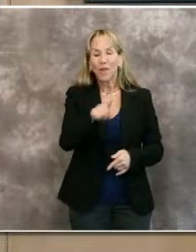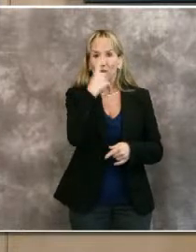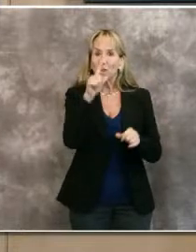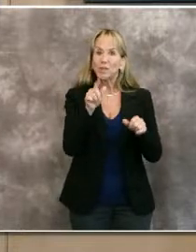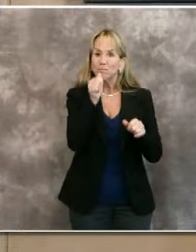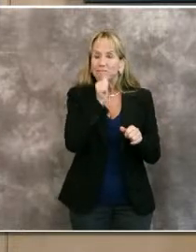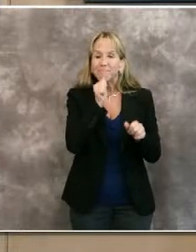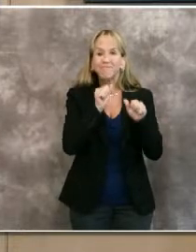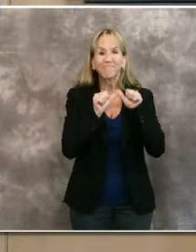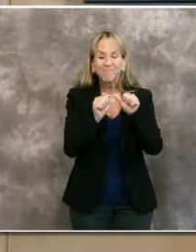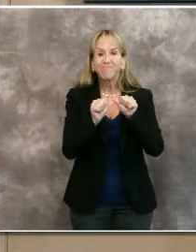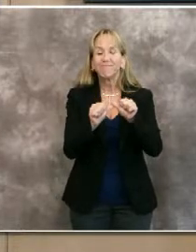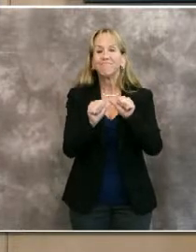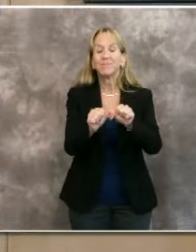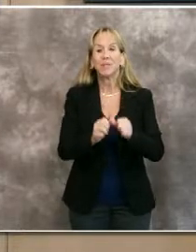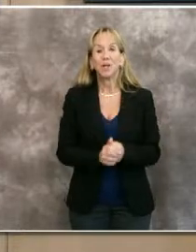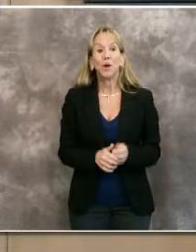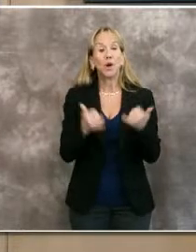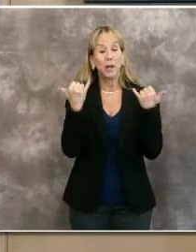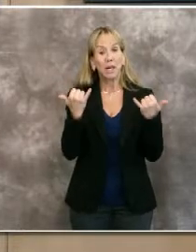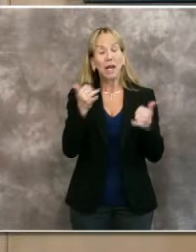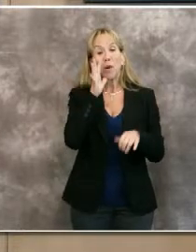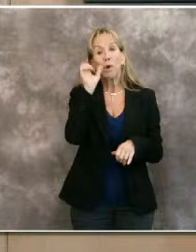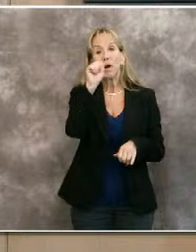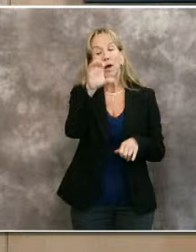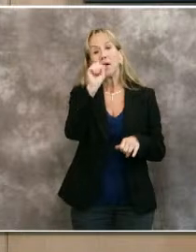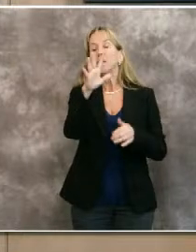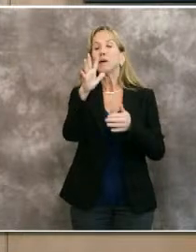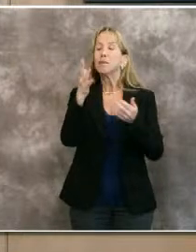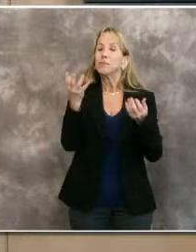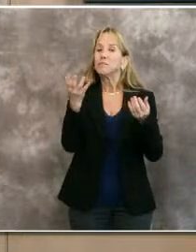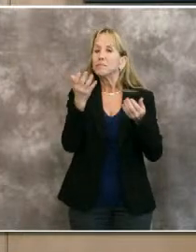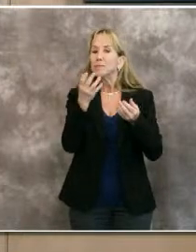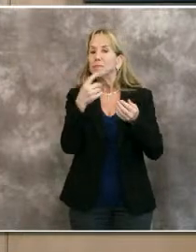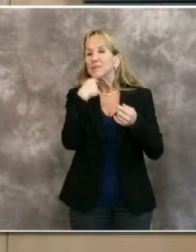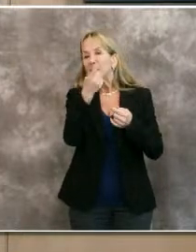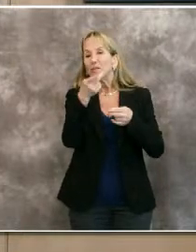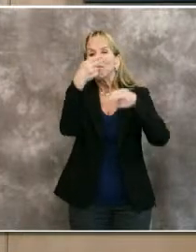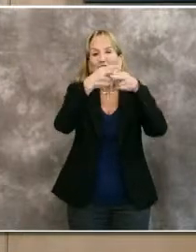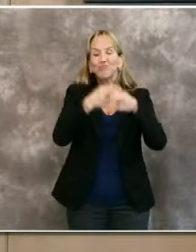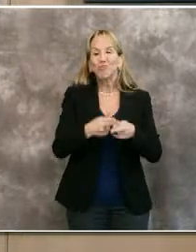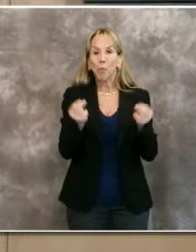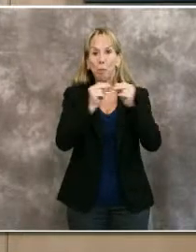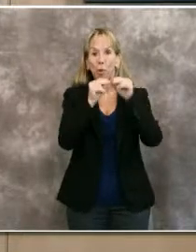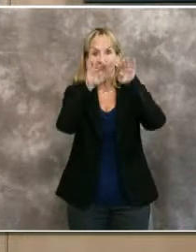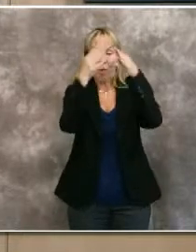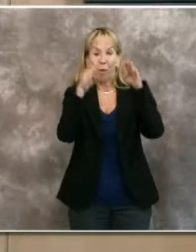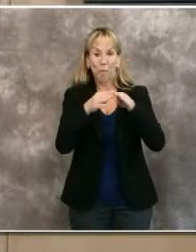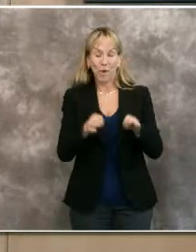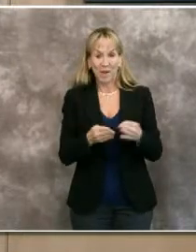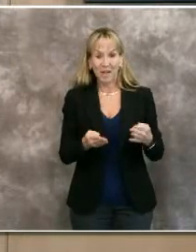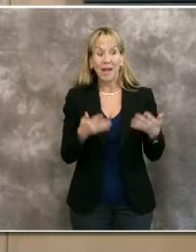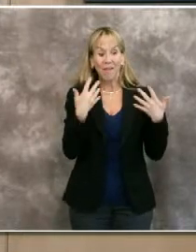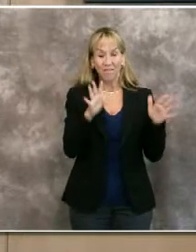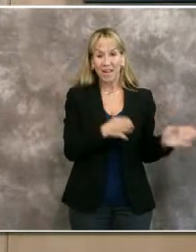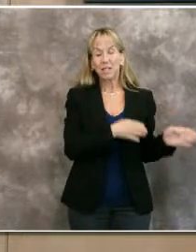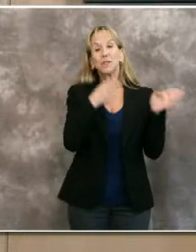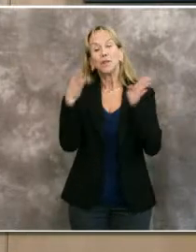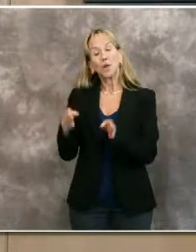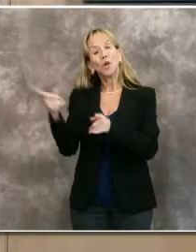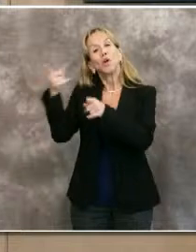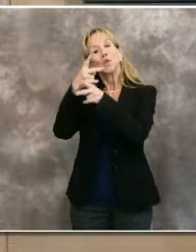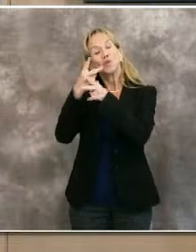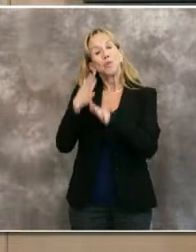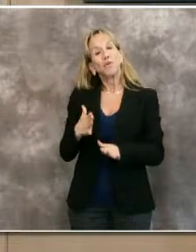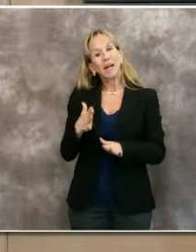there. Today we're going to provide some news about more openings. Then Supervisor Fletcher will have a presentation on a